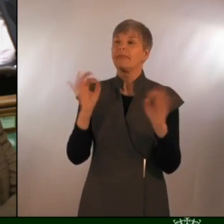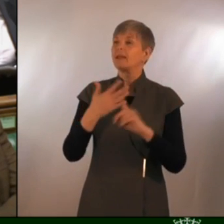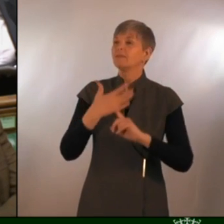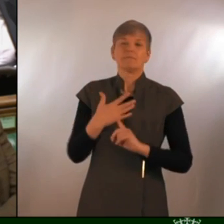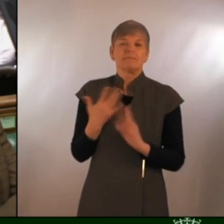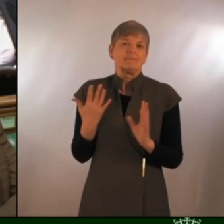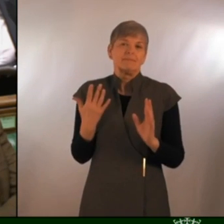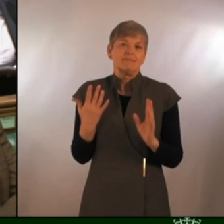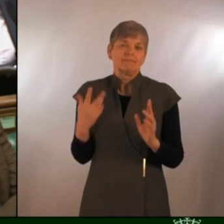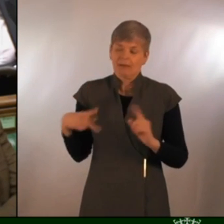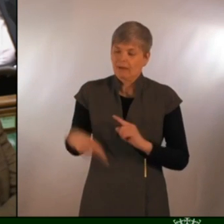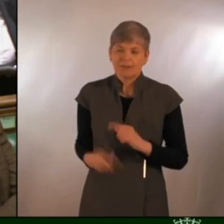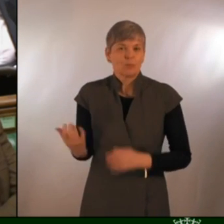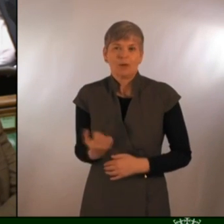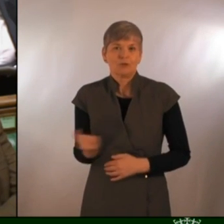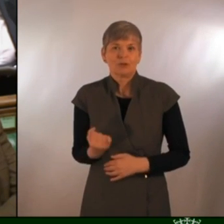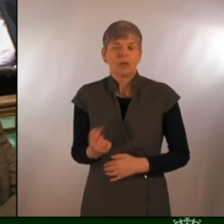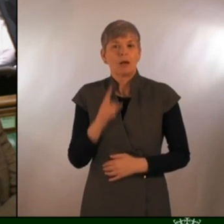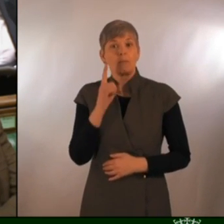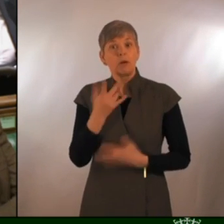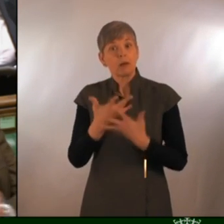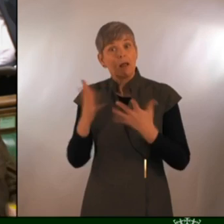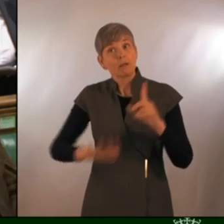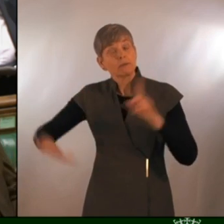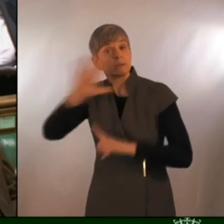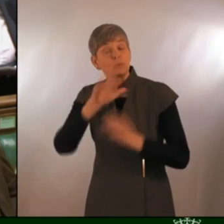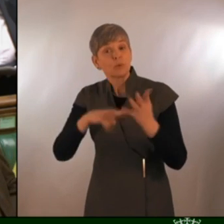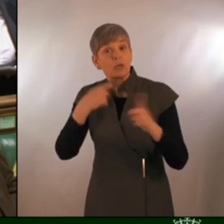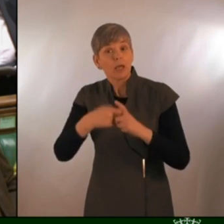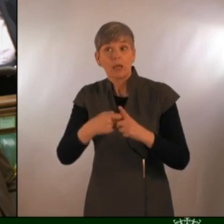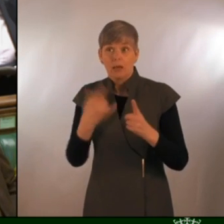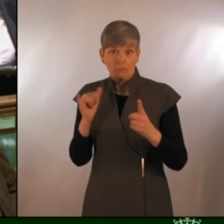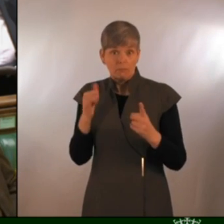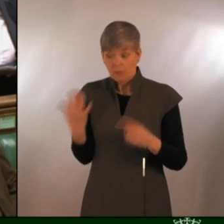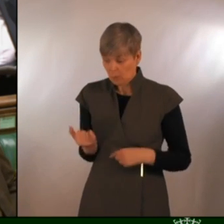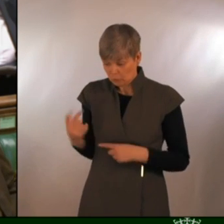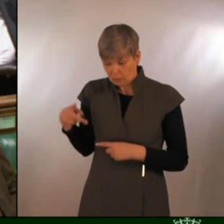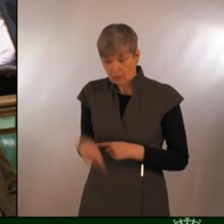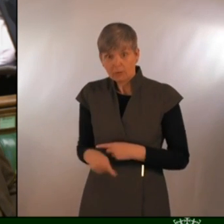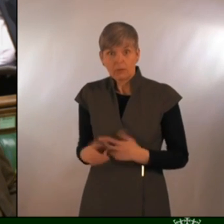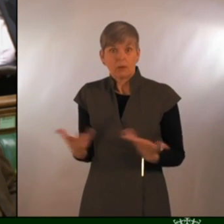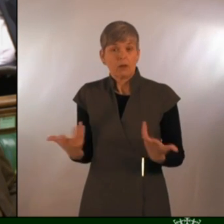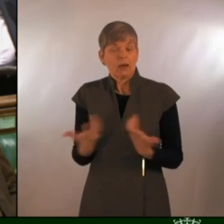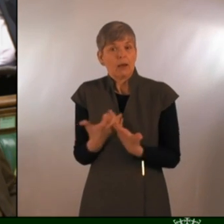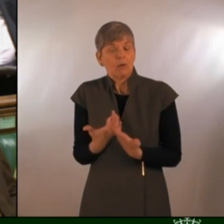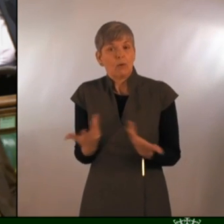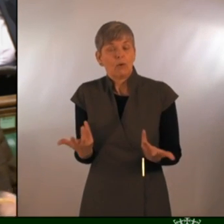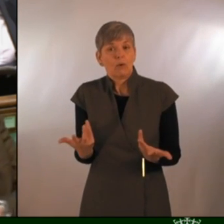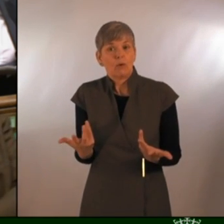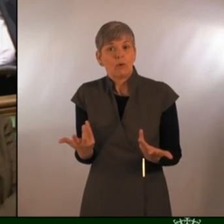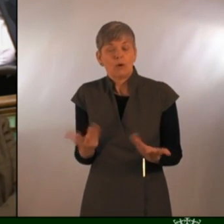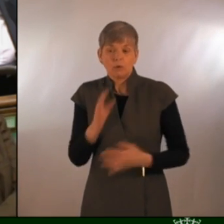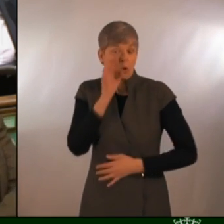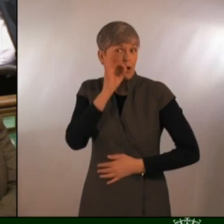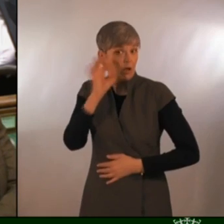rely on social security for an extended period because of this virus. So, for the record, can the Prime